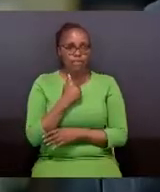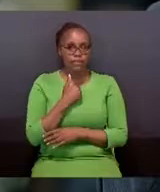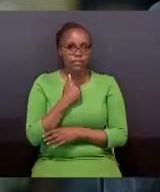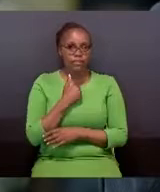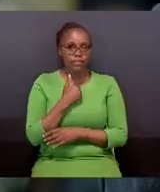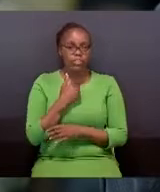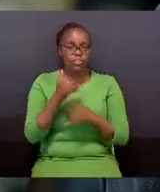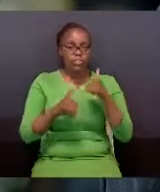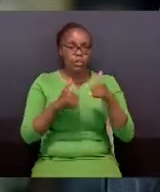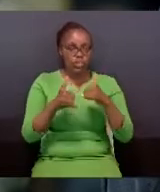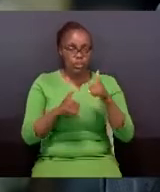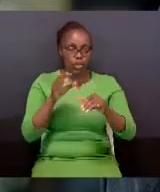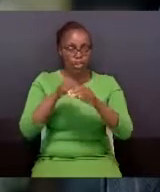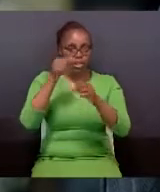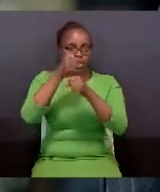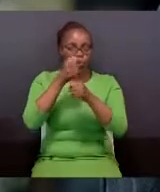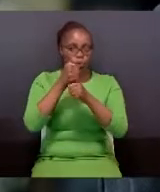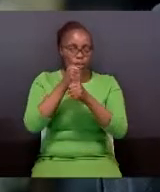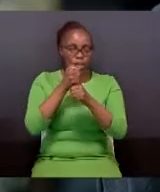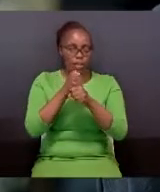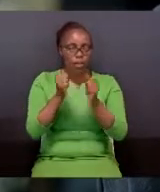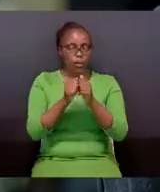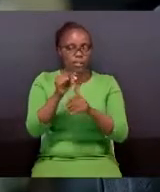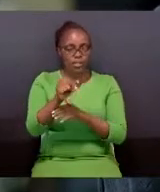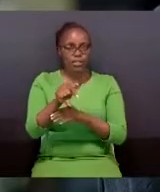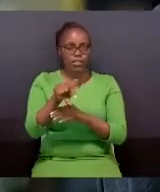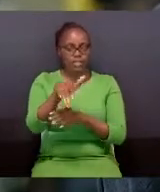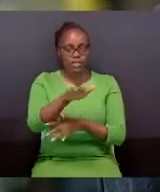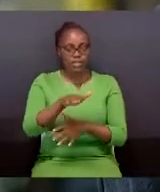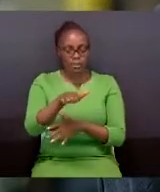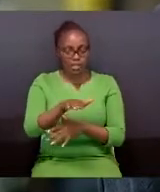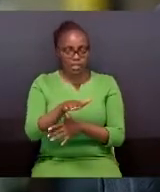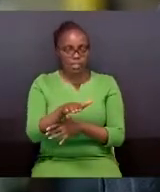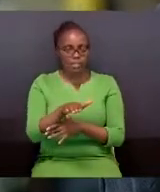to enjoy in working in this vast space.